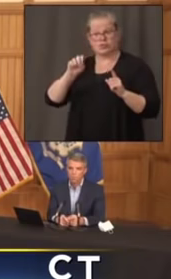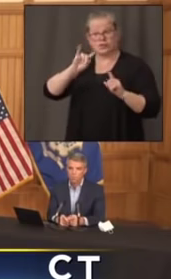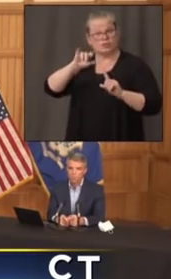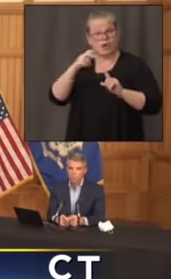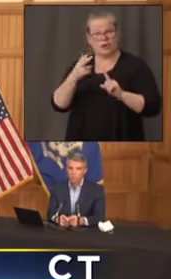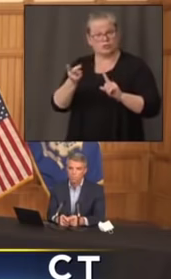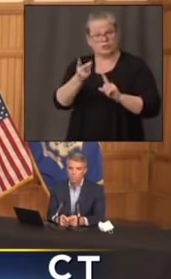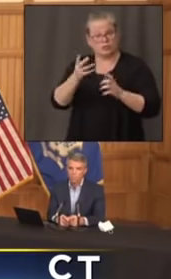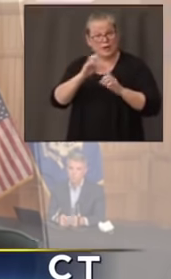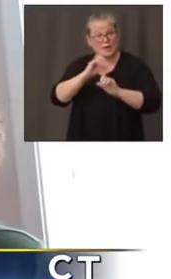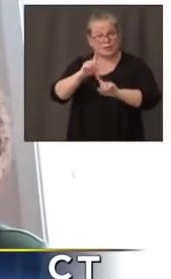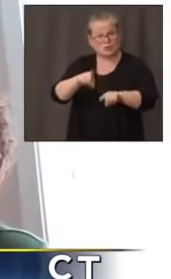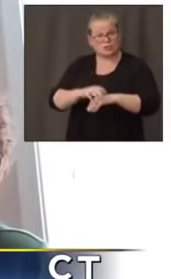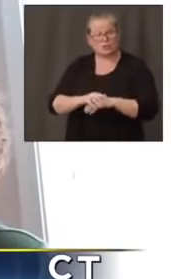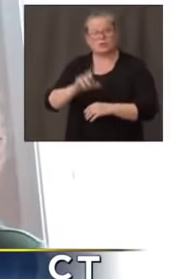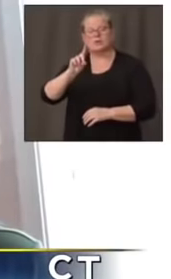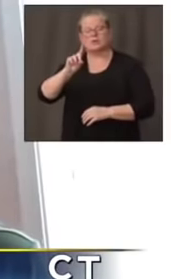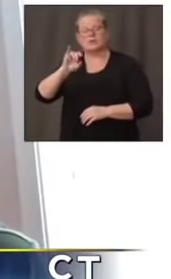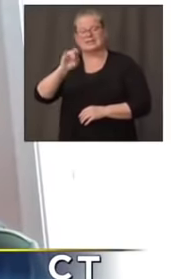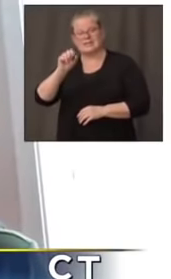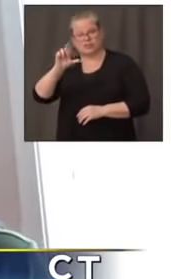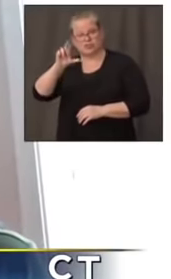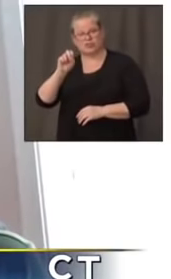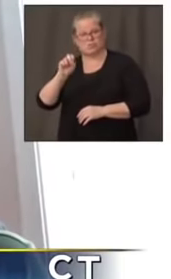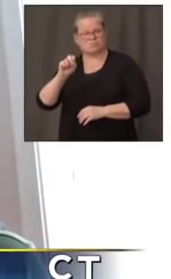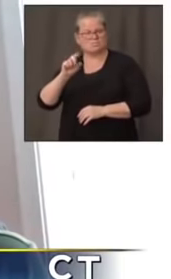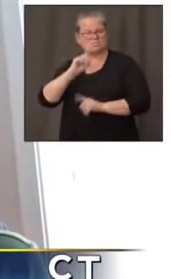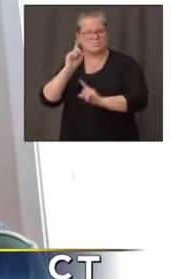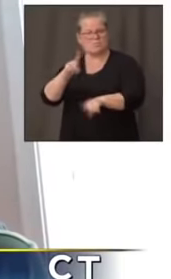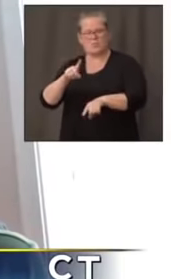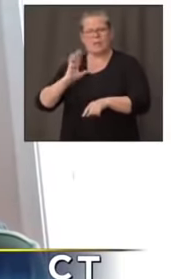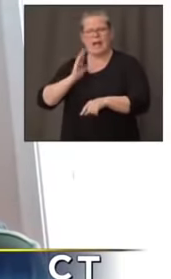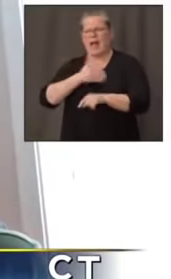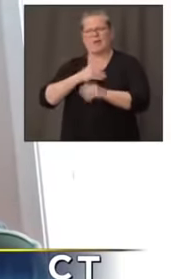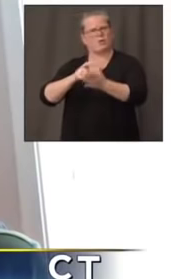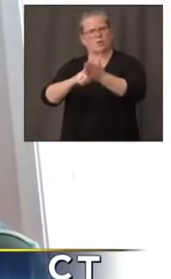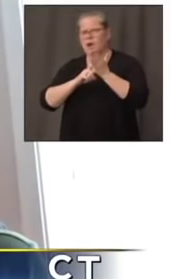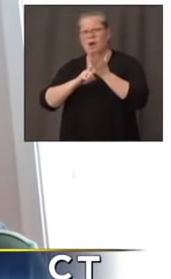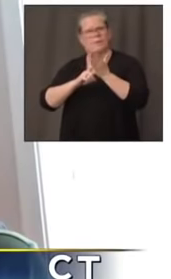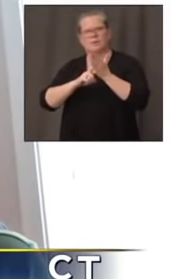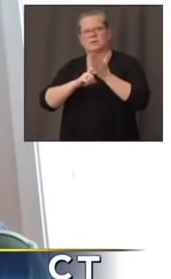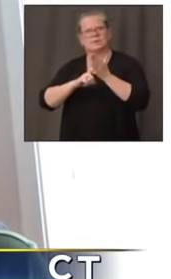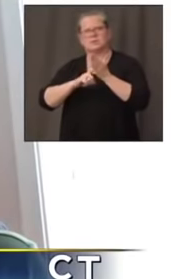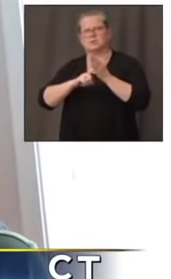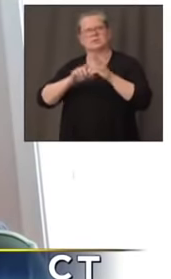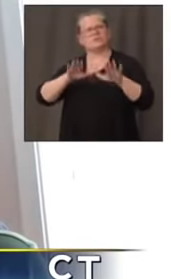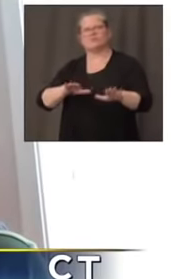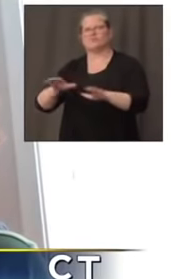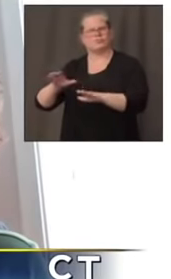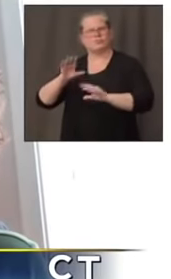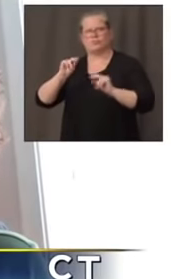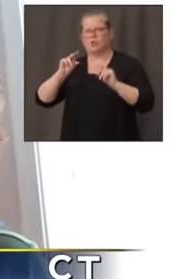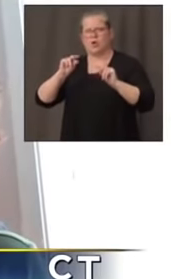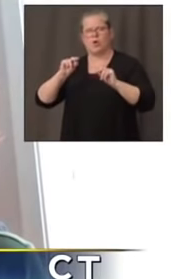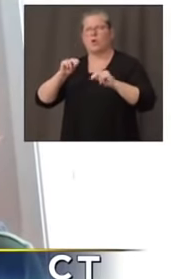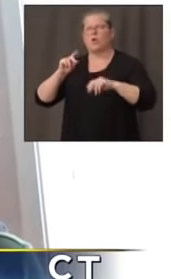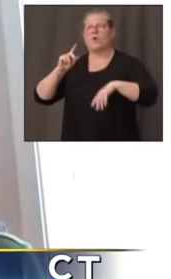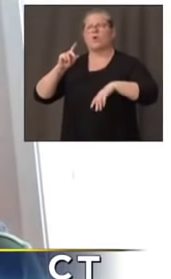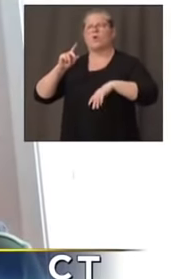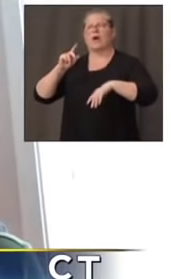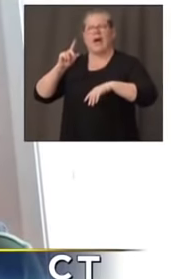Yes, I'd be happy to. So we haven't relaxed our standards. I think what you're referring to is a clarification we made